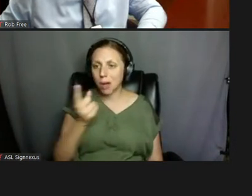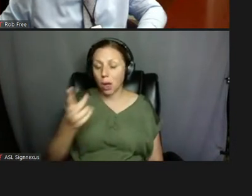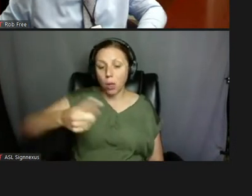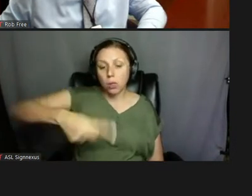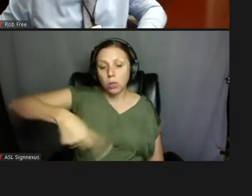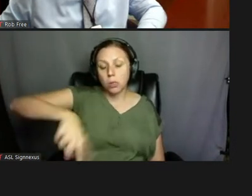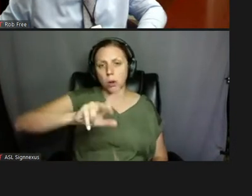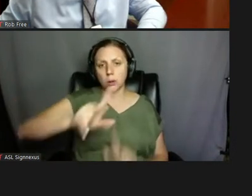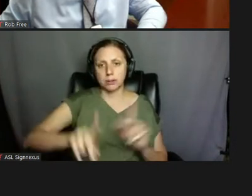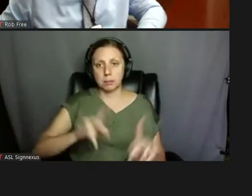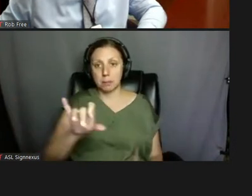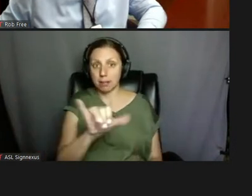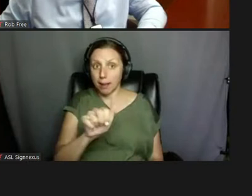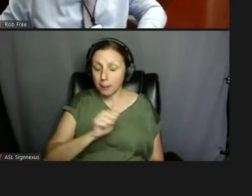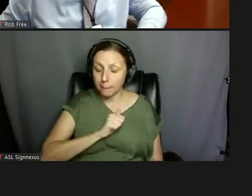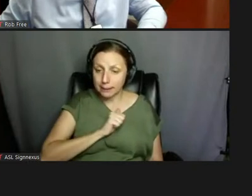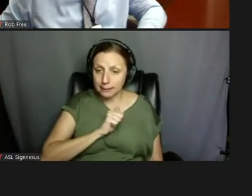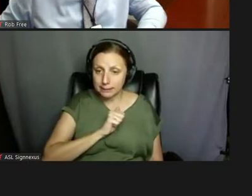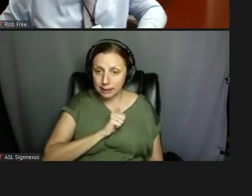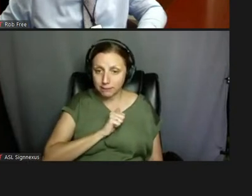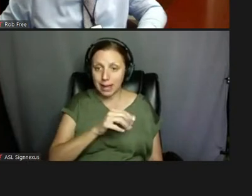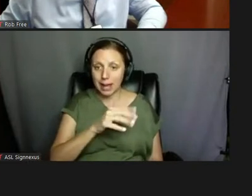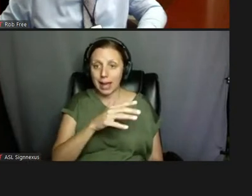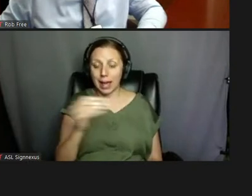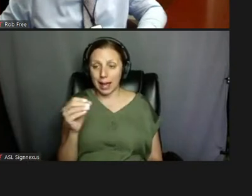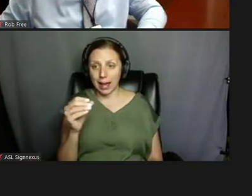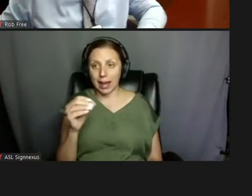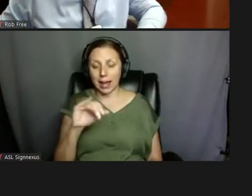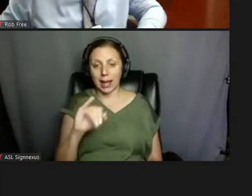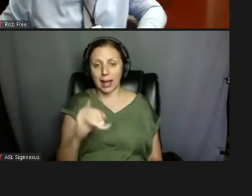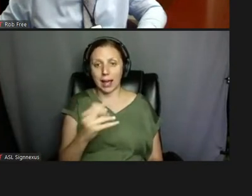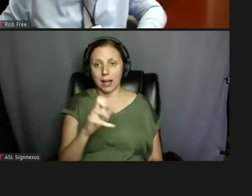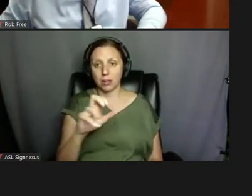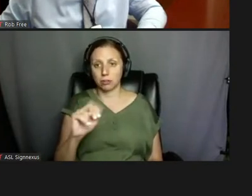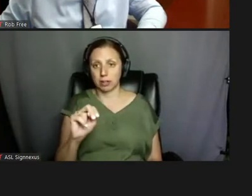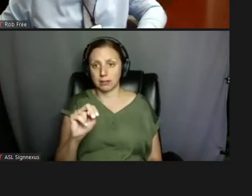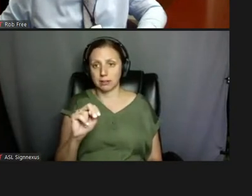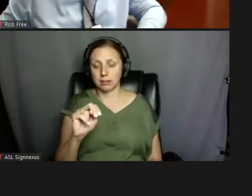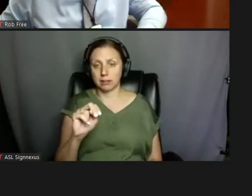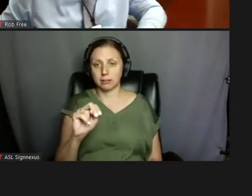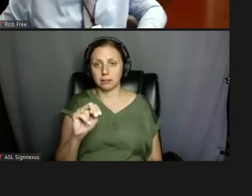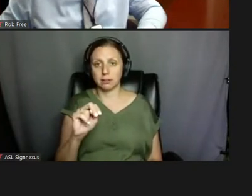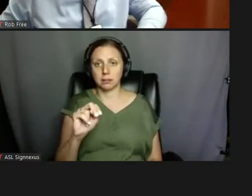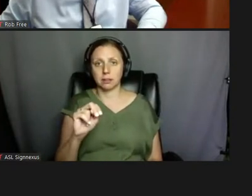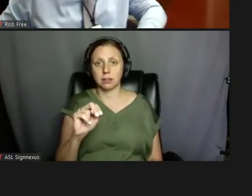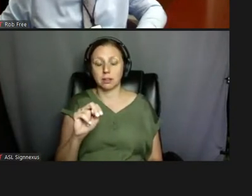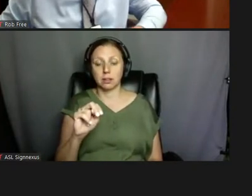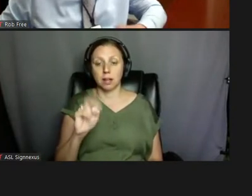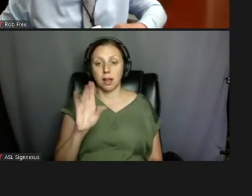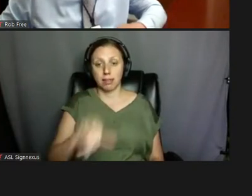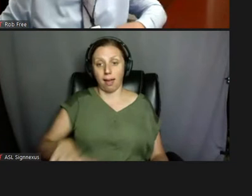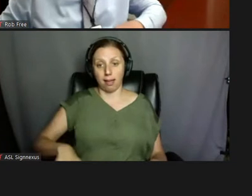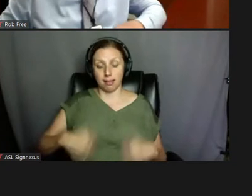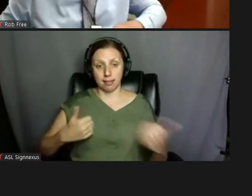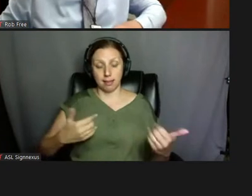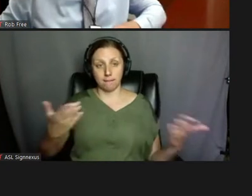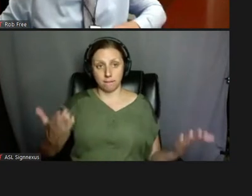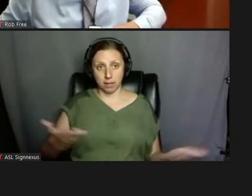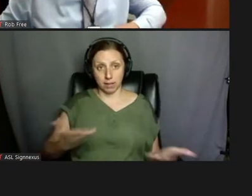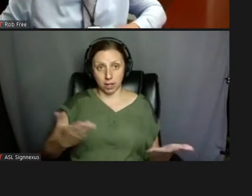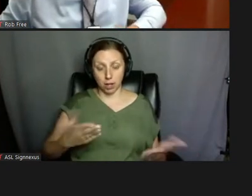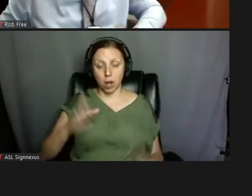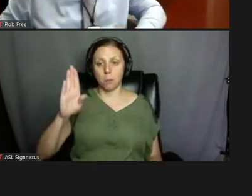people like myself and Jason Winowitz that live here in